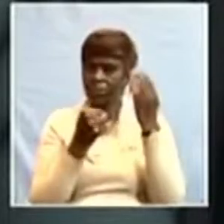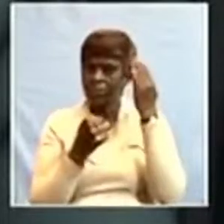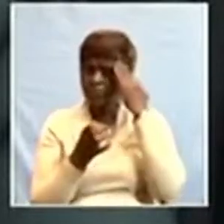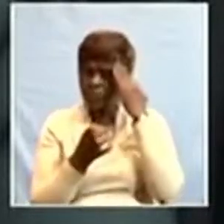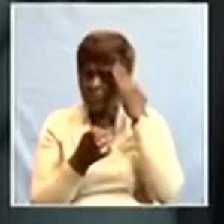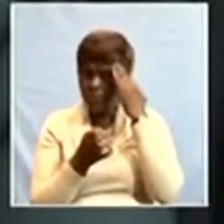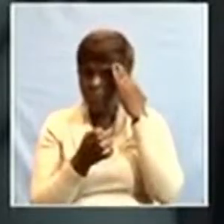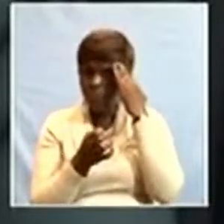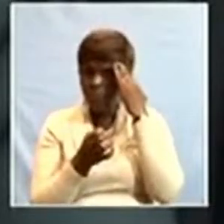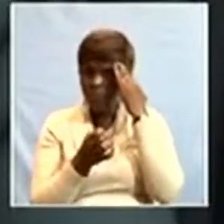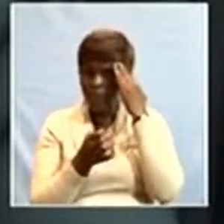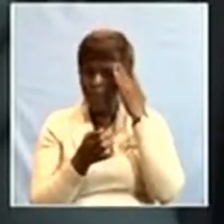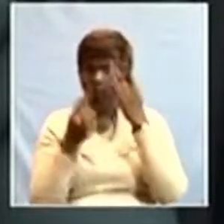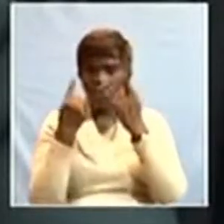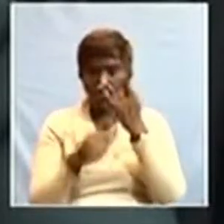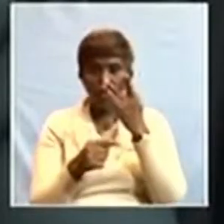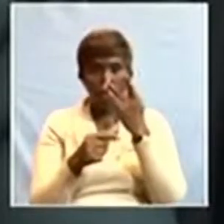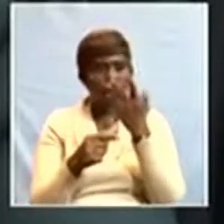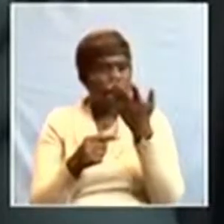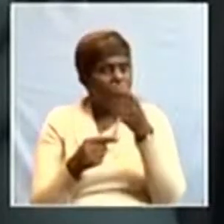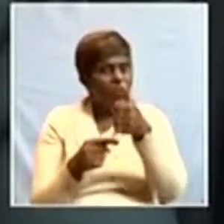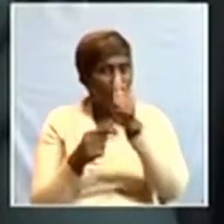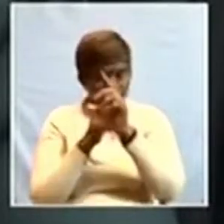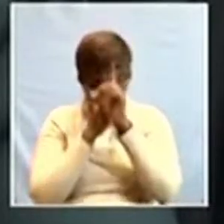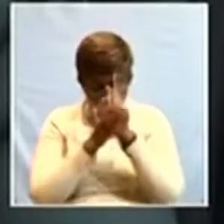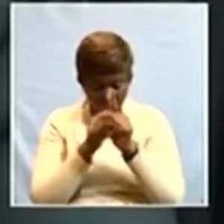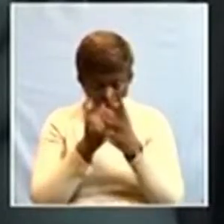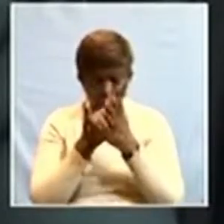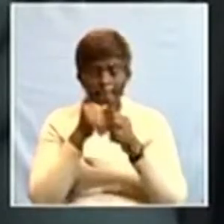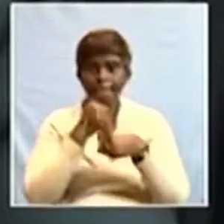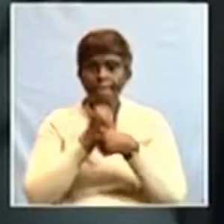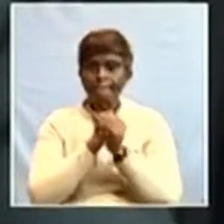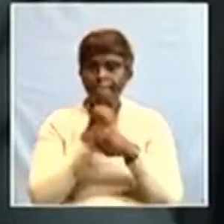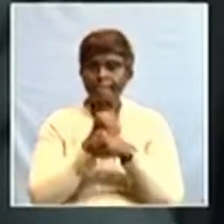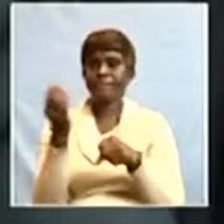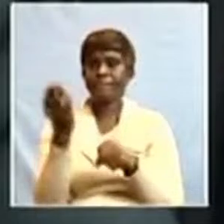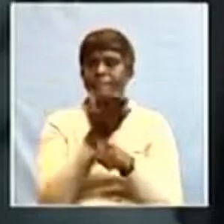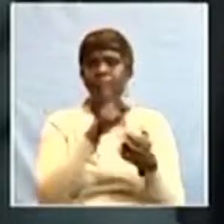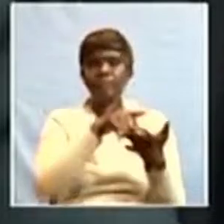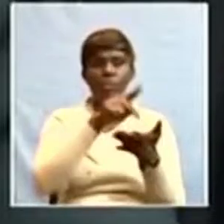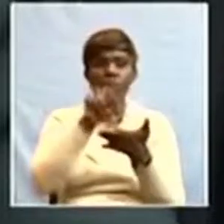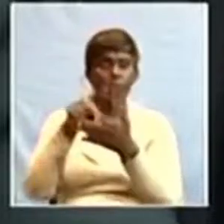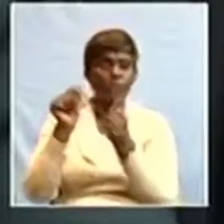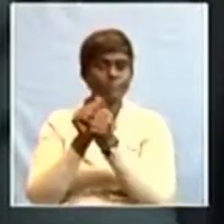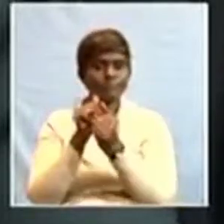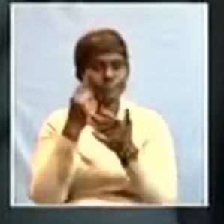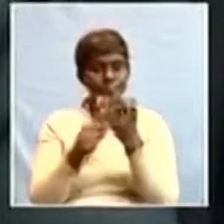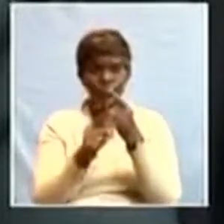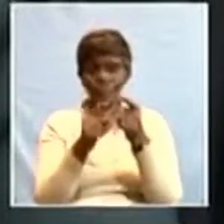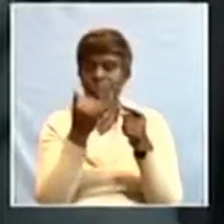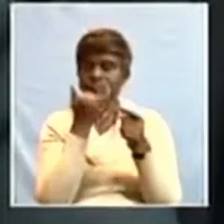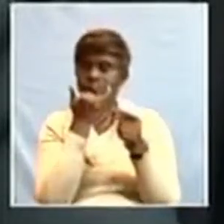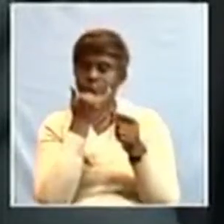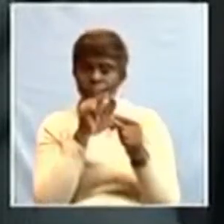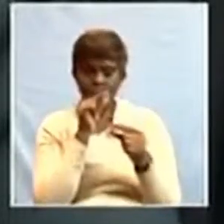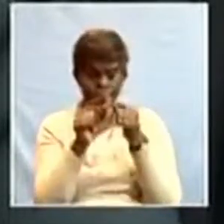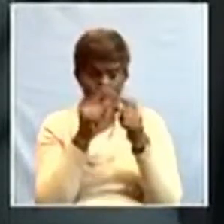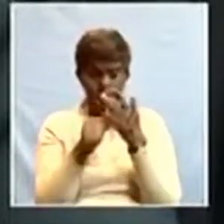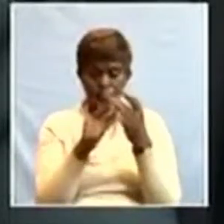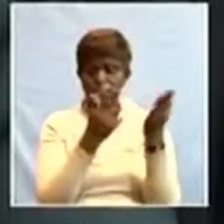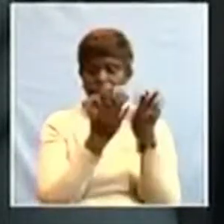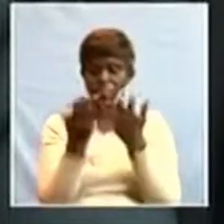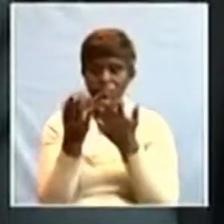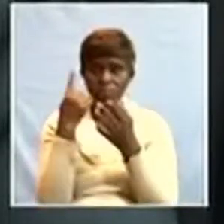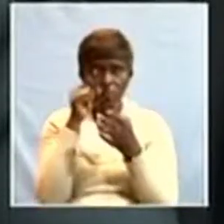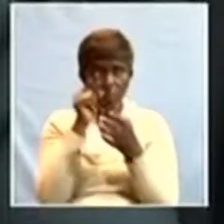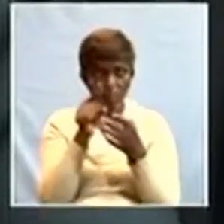out what informed you to make payments with regards to this wrong seed that was supplied. Because